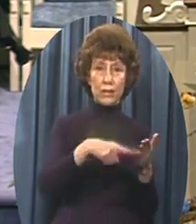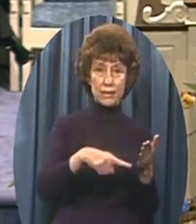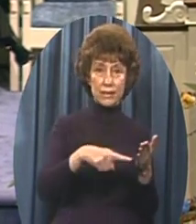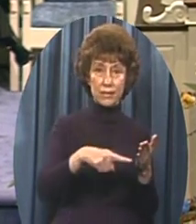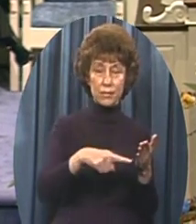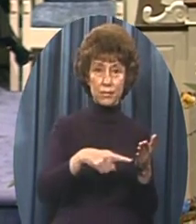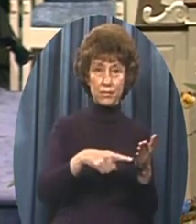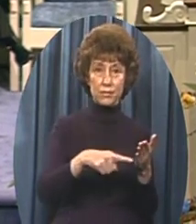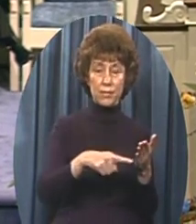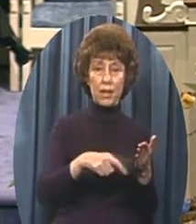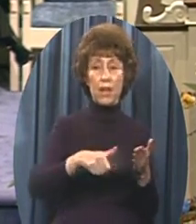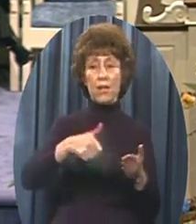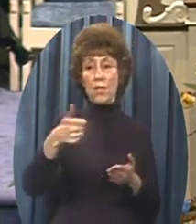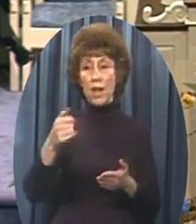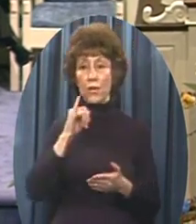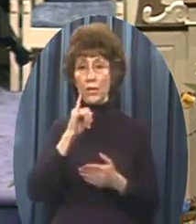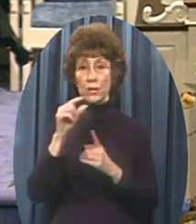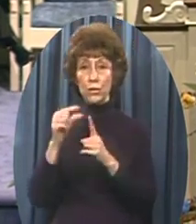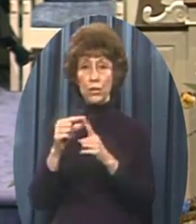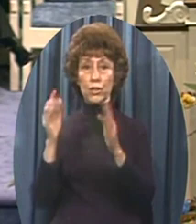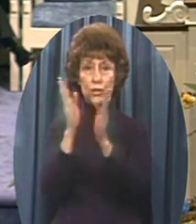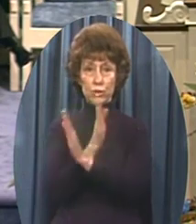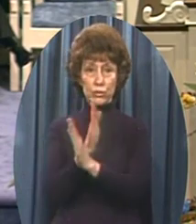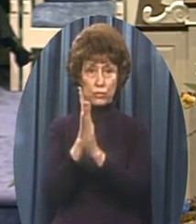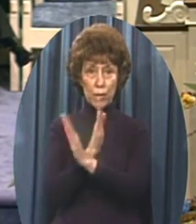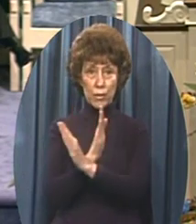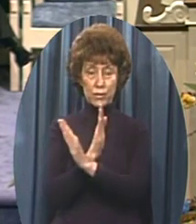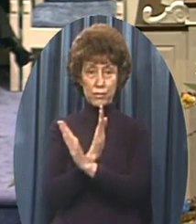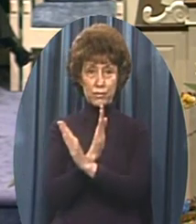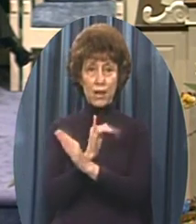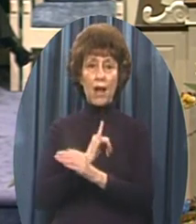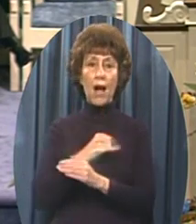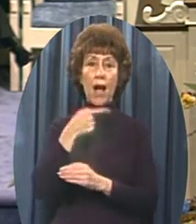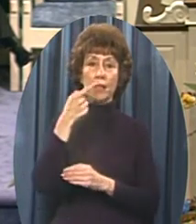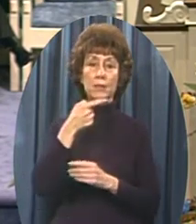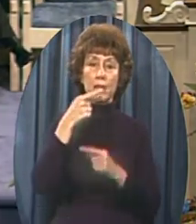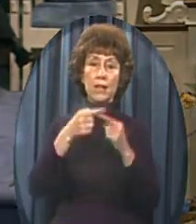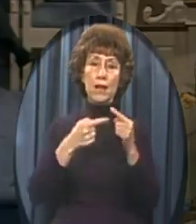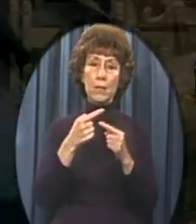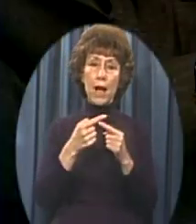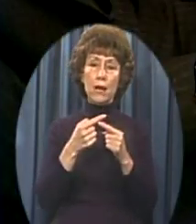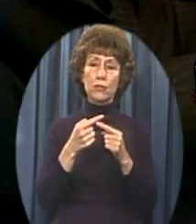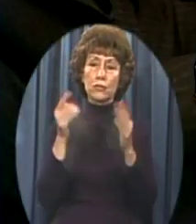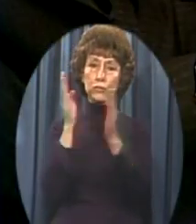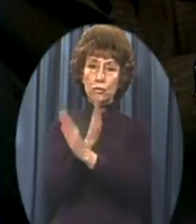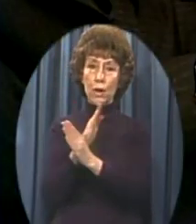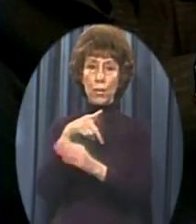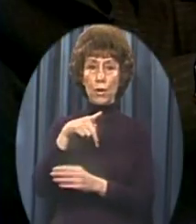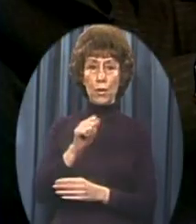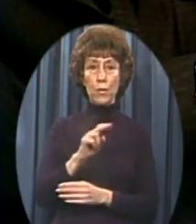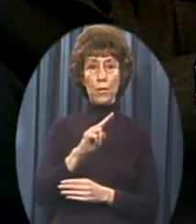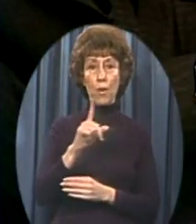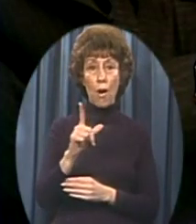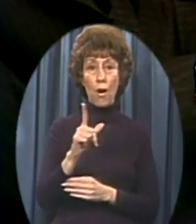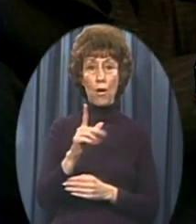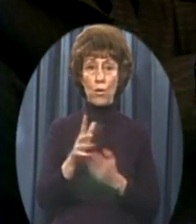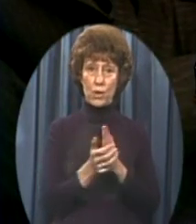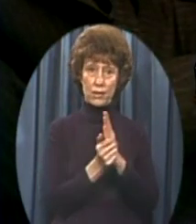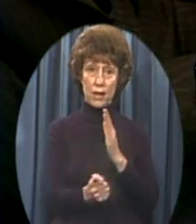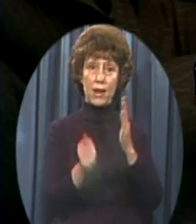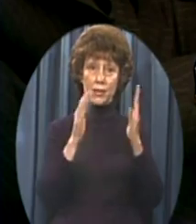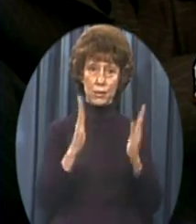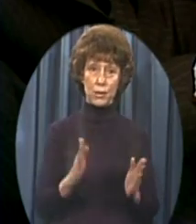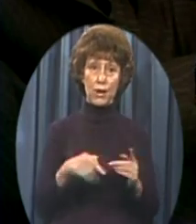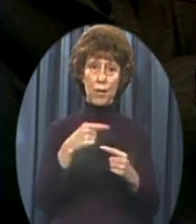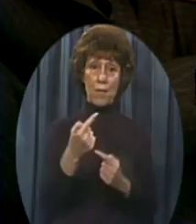other is the word trouble. I speak as concerning trouble. Paul the Apostle was an expert on